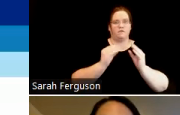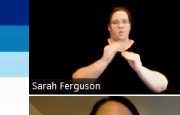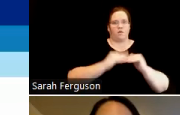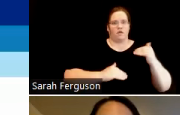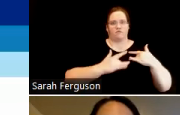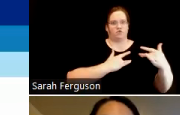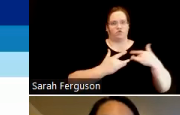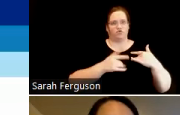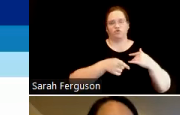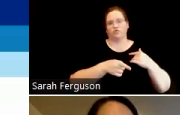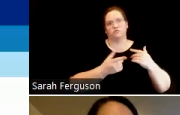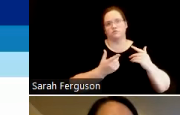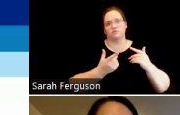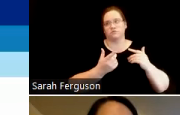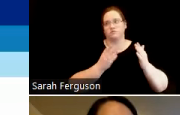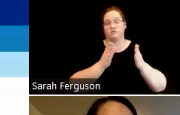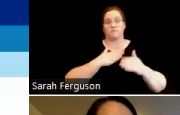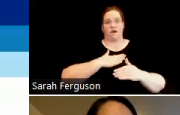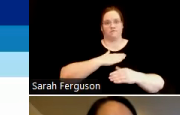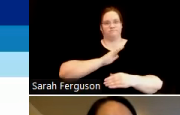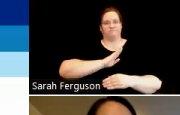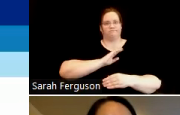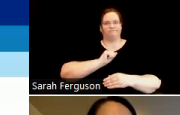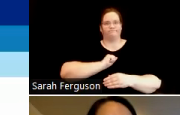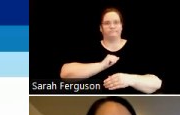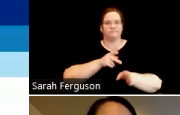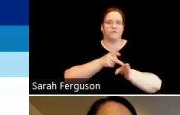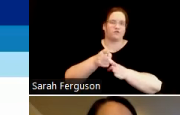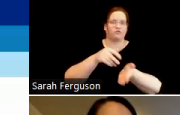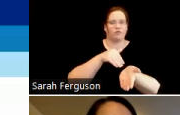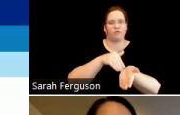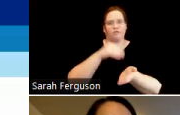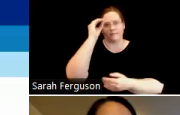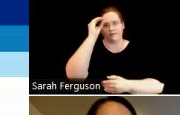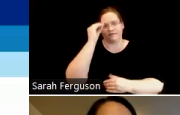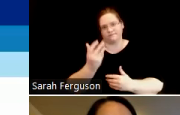for the vaccine, in my professional opinion. Next slide, please.